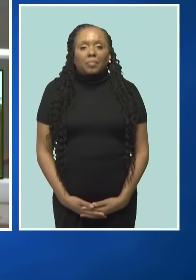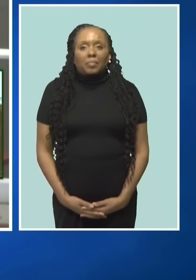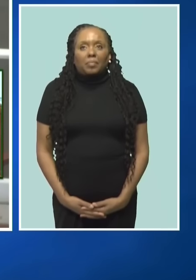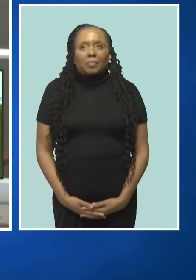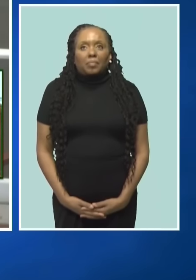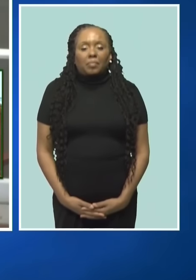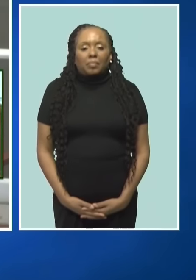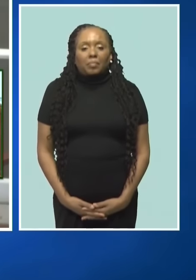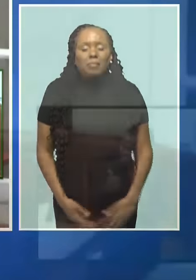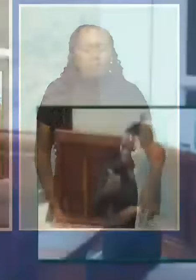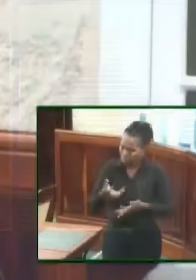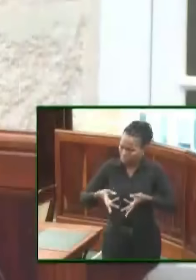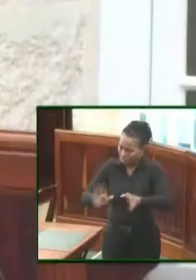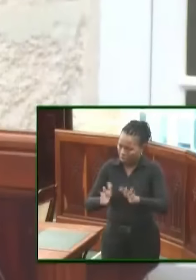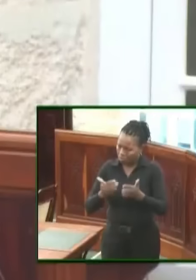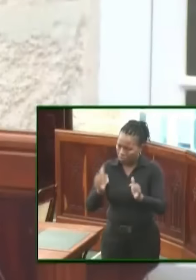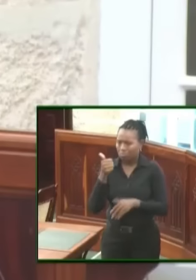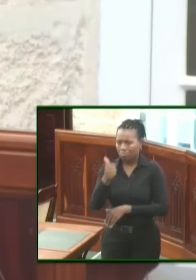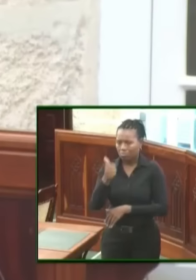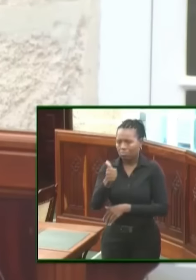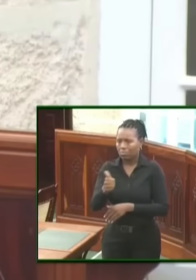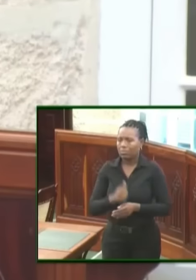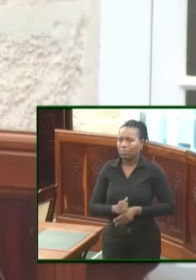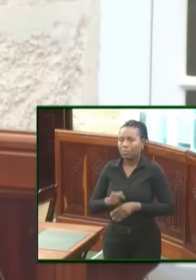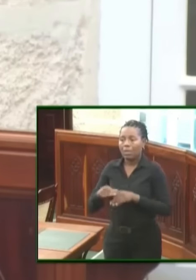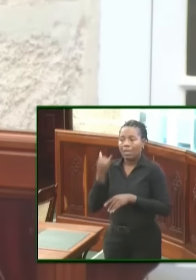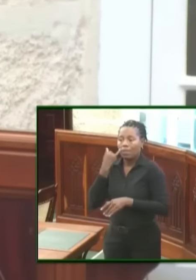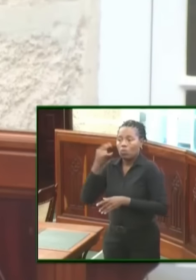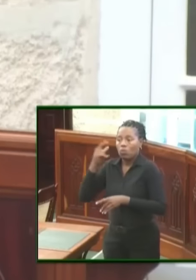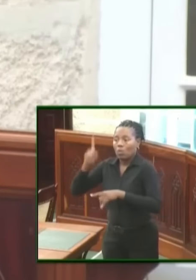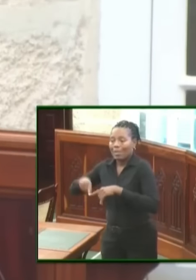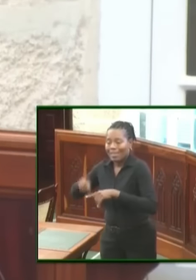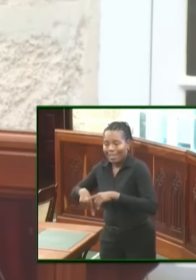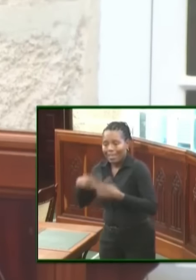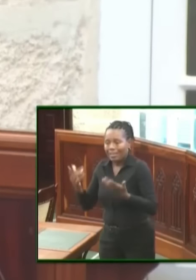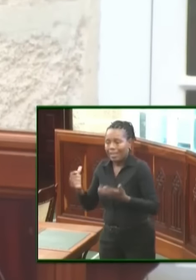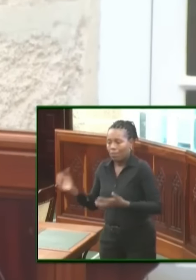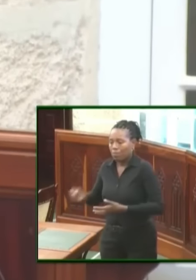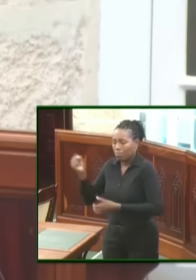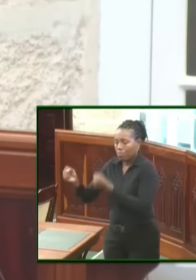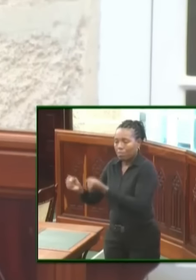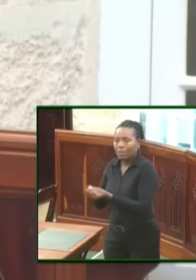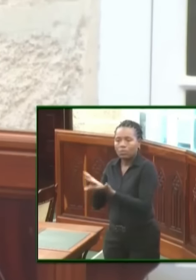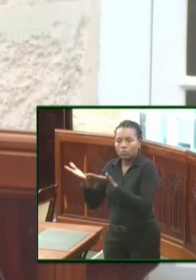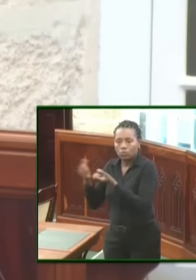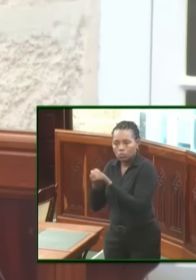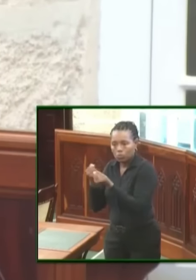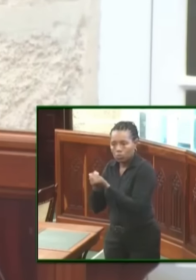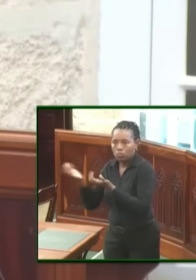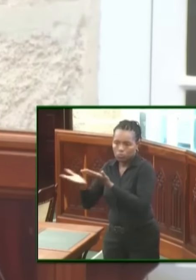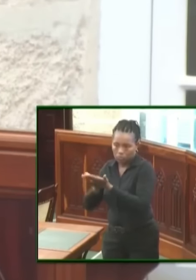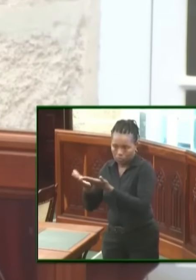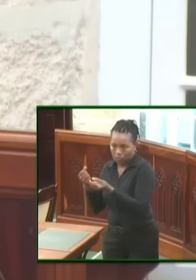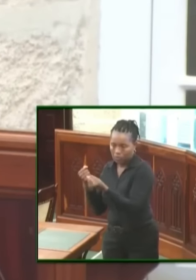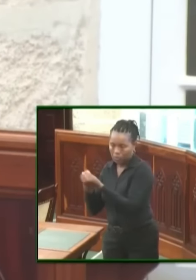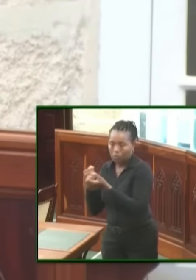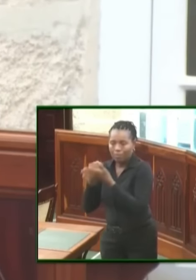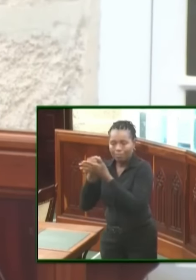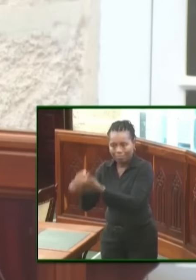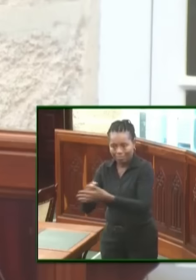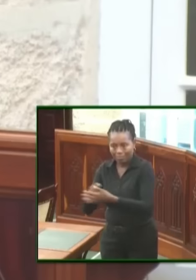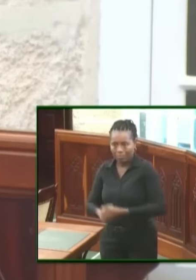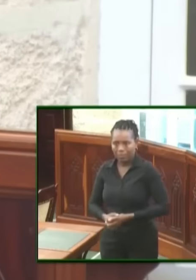themselves. And those who can't, well, you will benefit from the support services. The notion that we have to have people go to